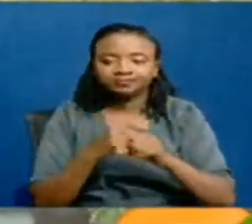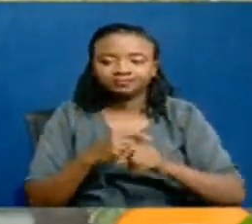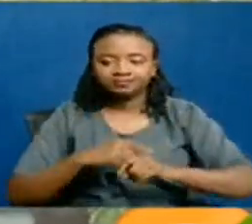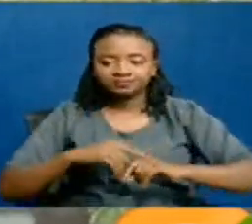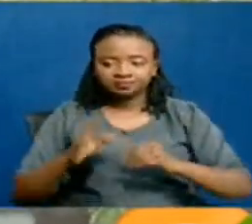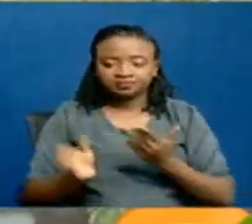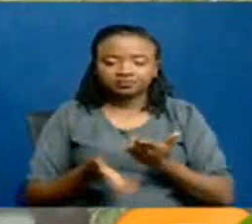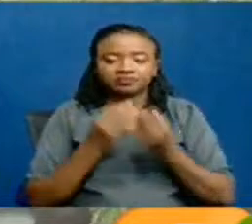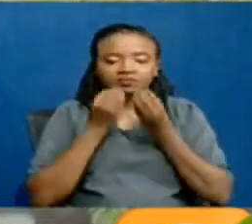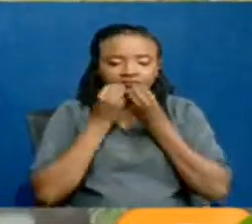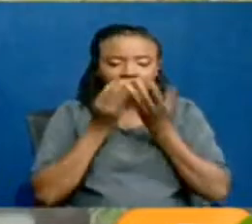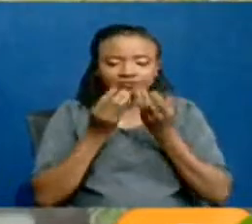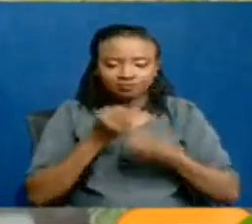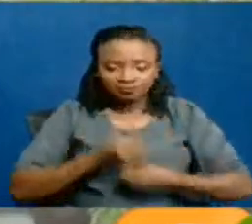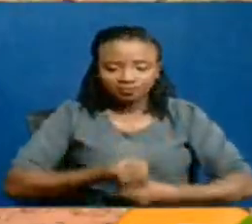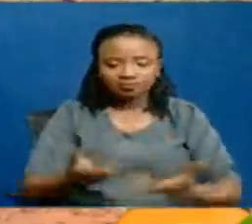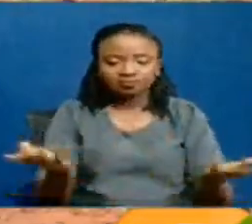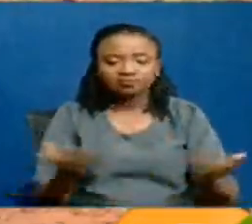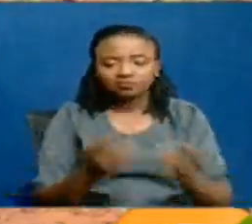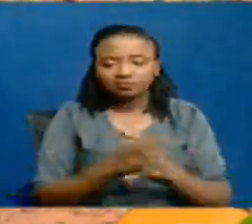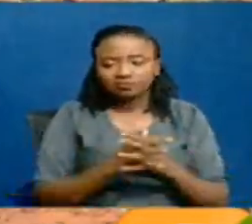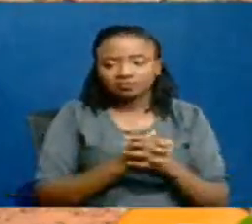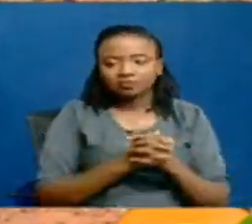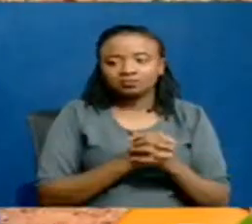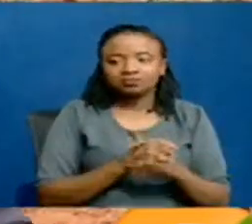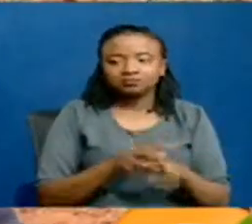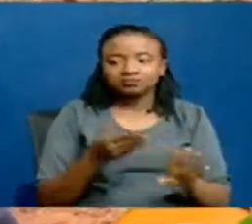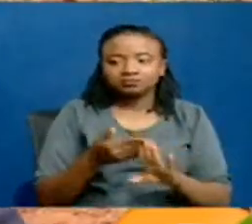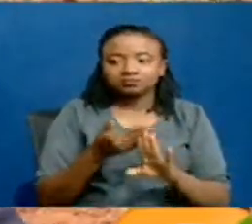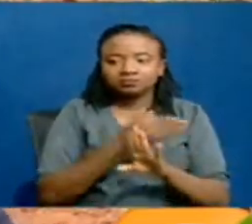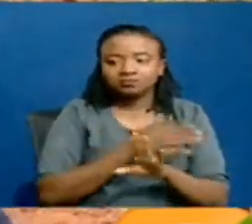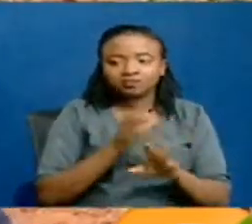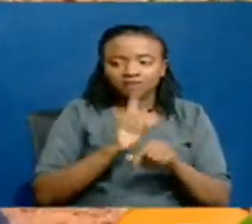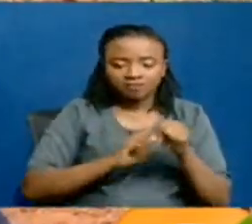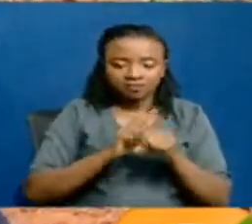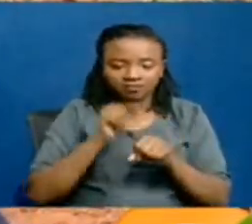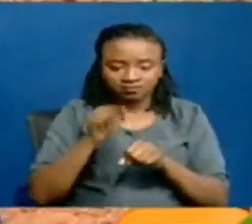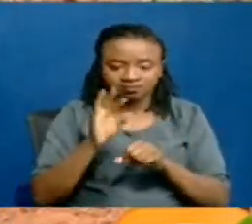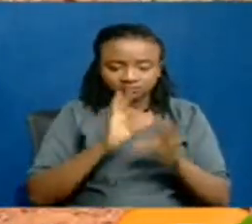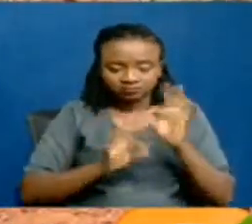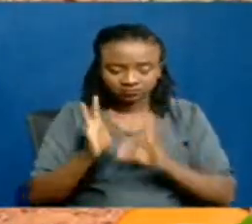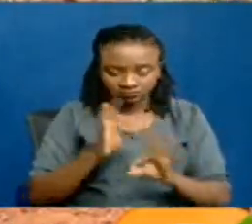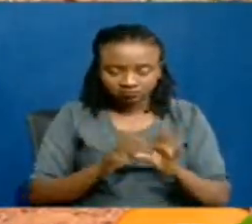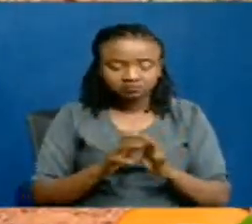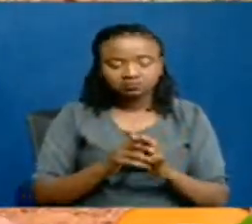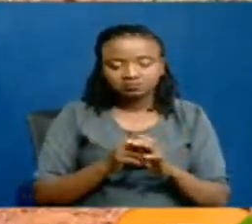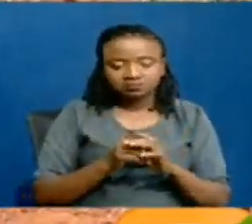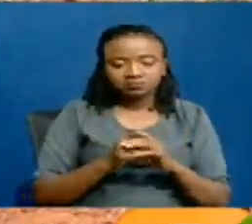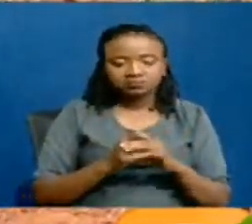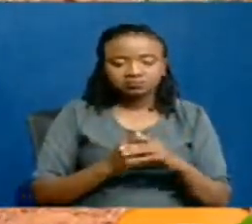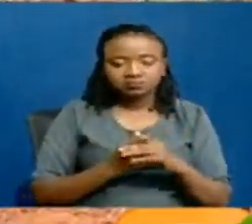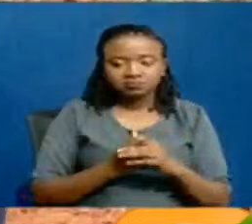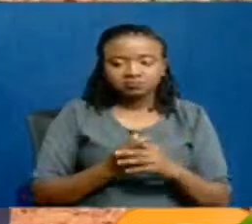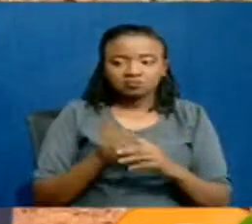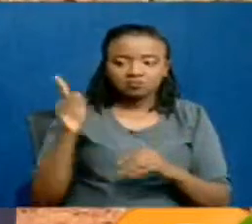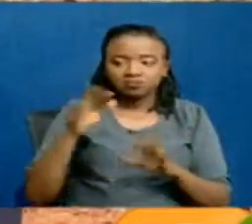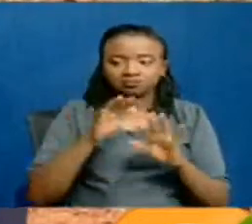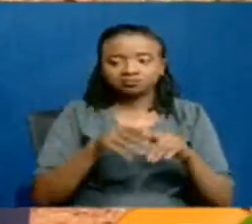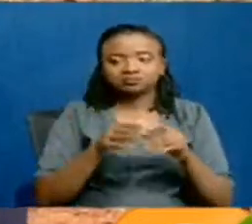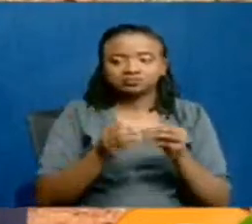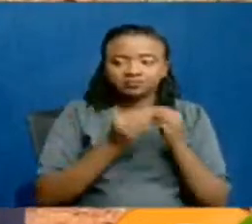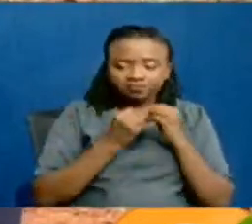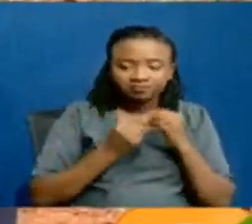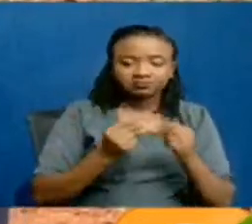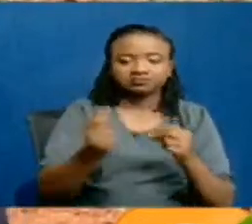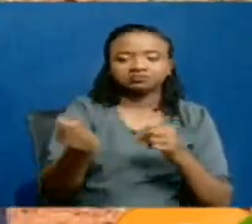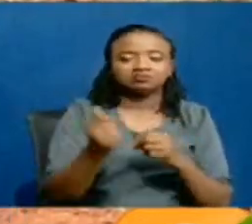that information to the farmers. Before adopting regenerative farming practices, Zomo's farm was a shadow of what it